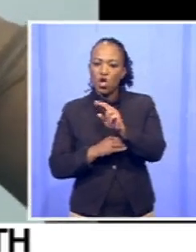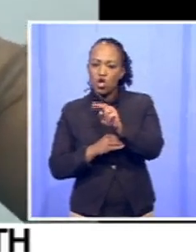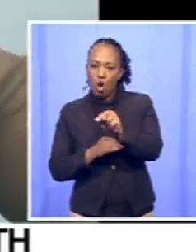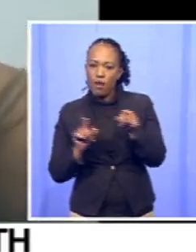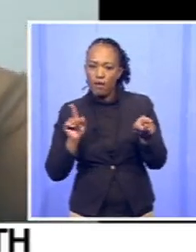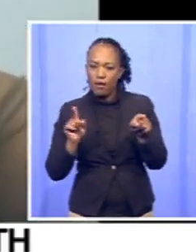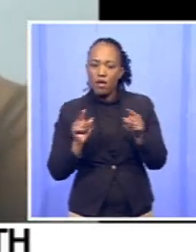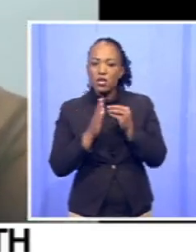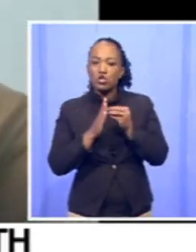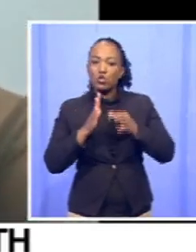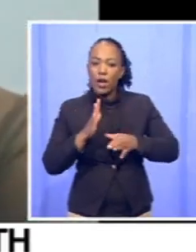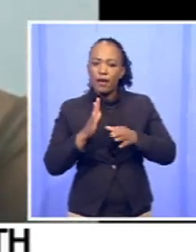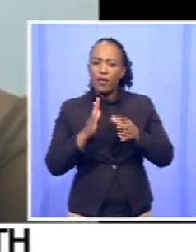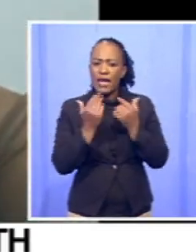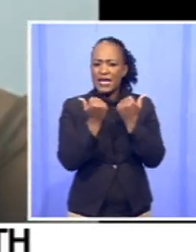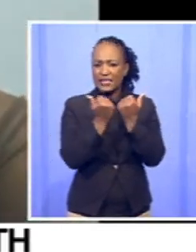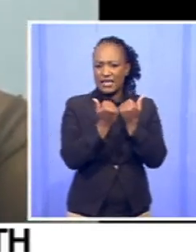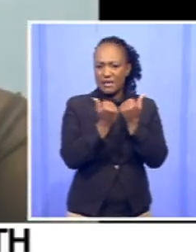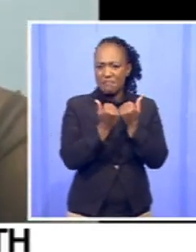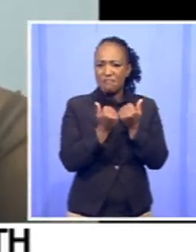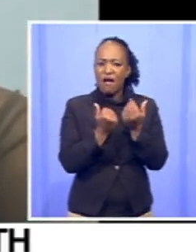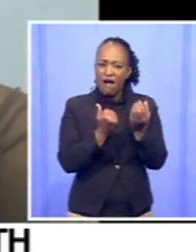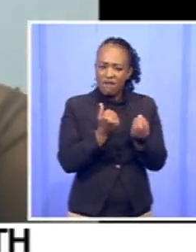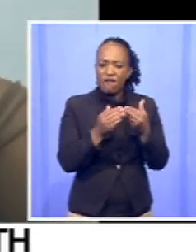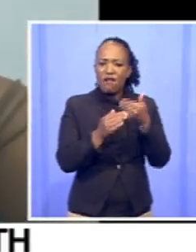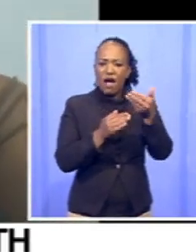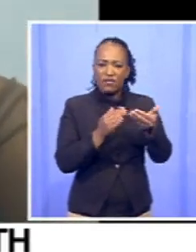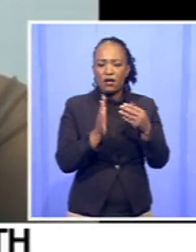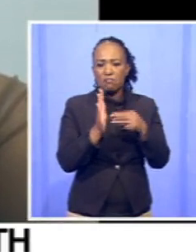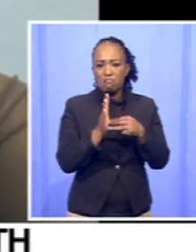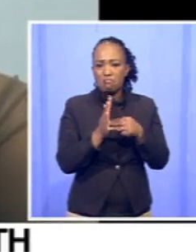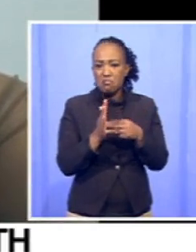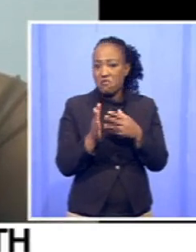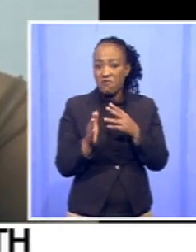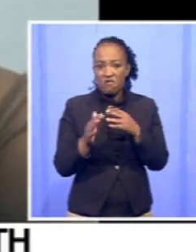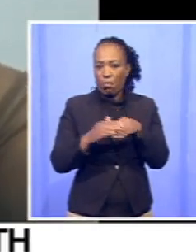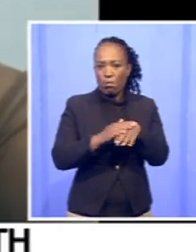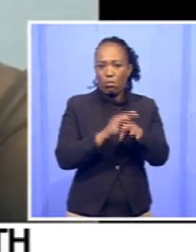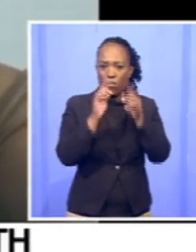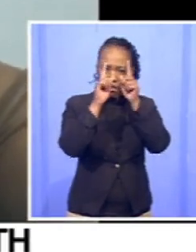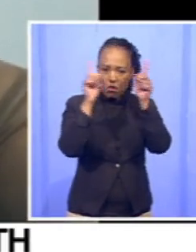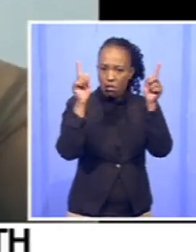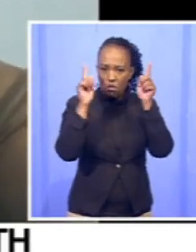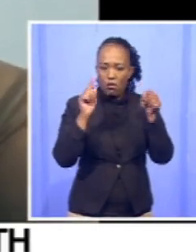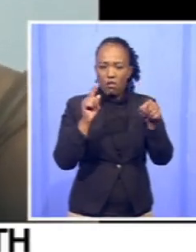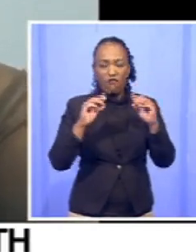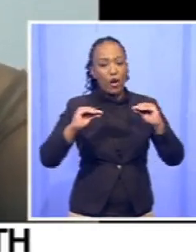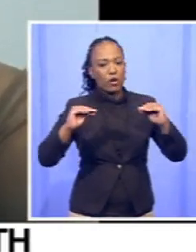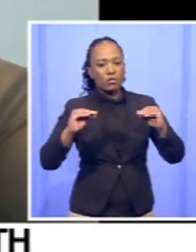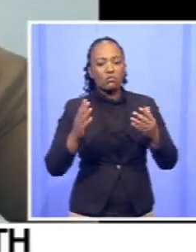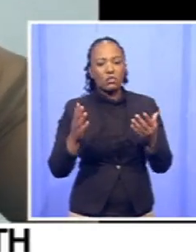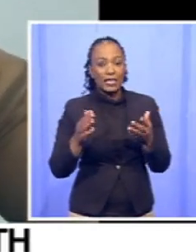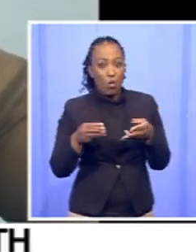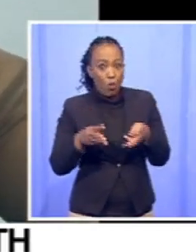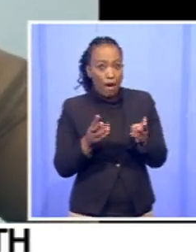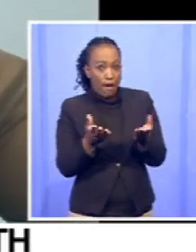with disabilities post-matric. So in that way, it's not a barrier in terms of you need a university and education. And I think in that